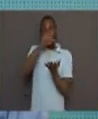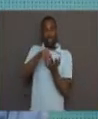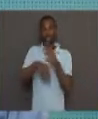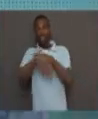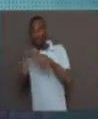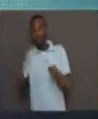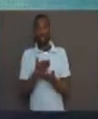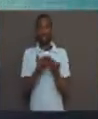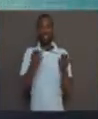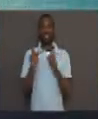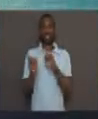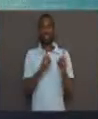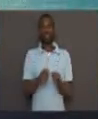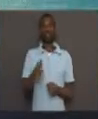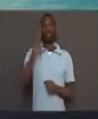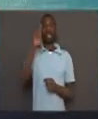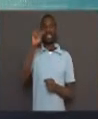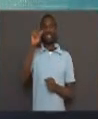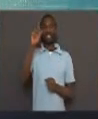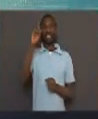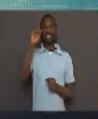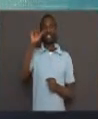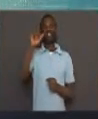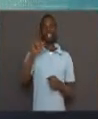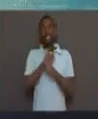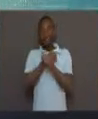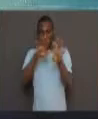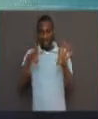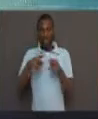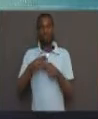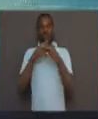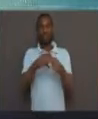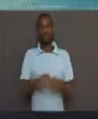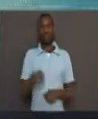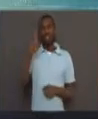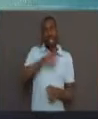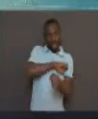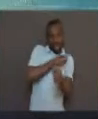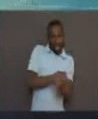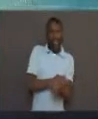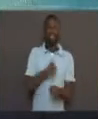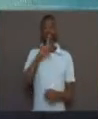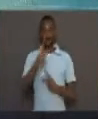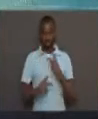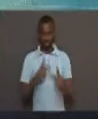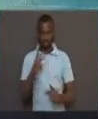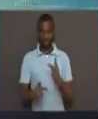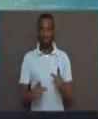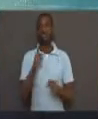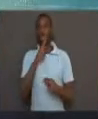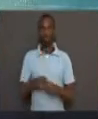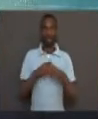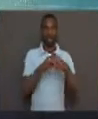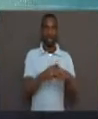emission. When an atom loses this energy, the process is